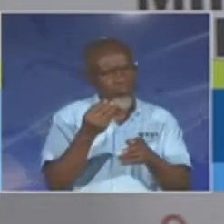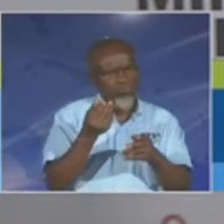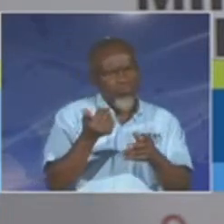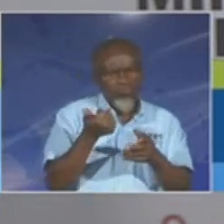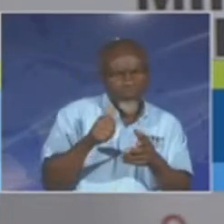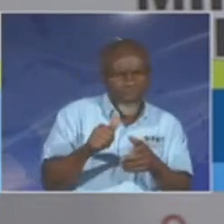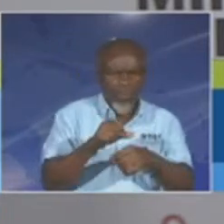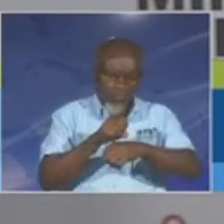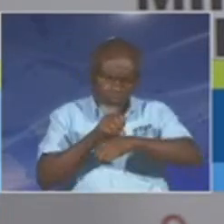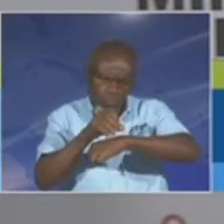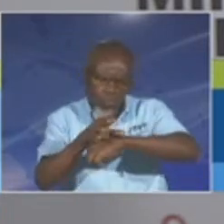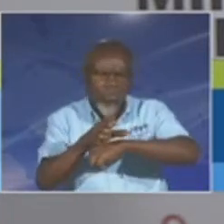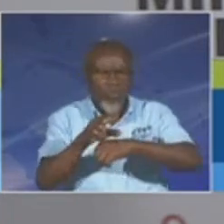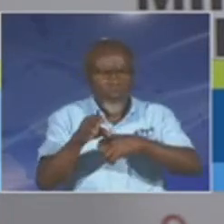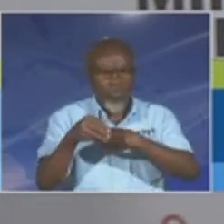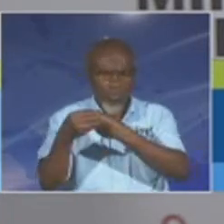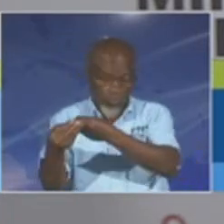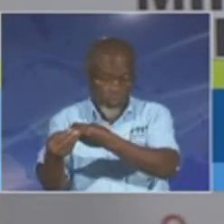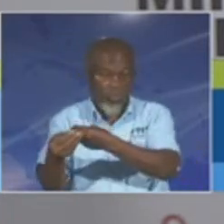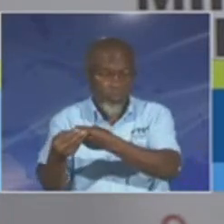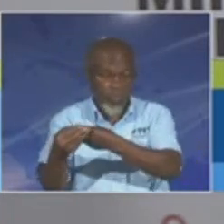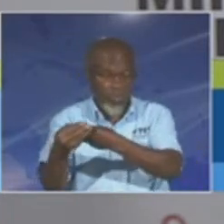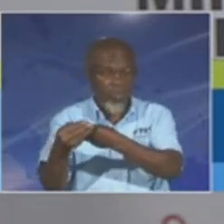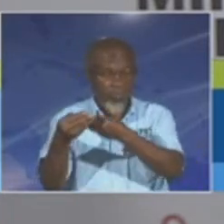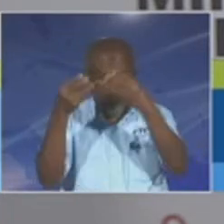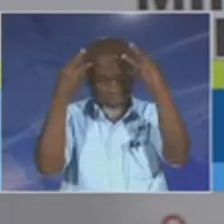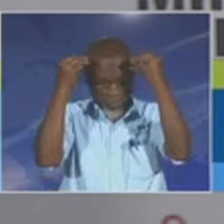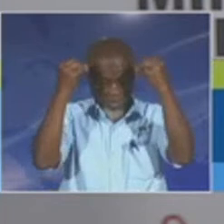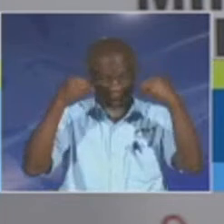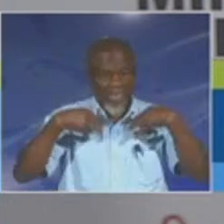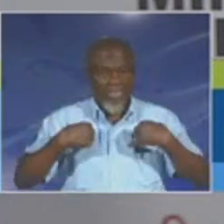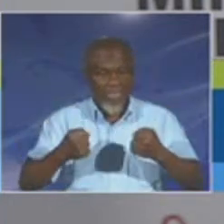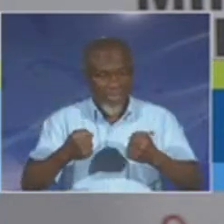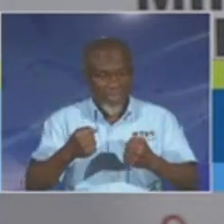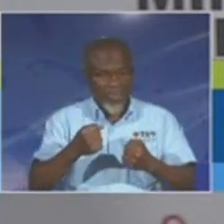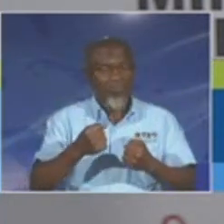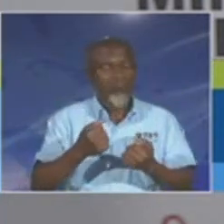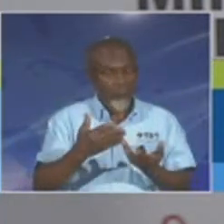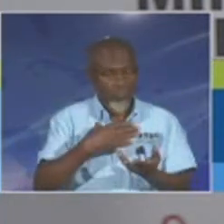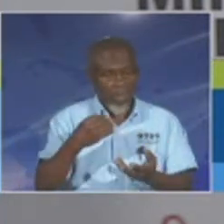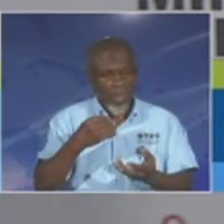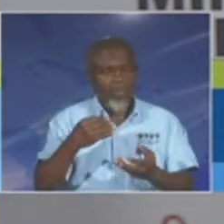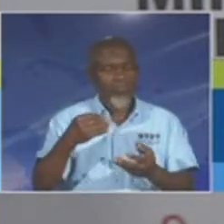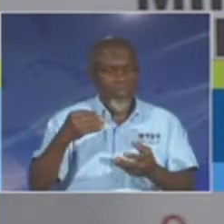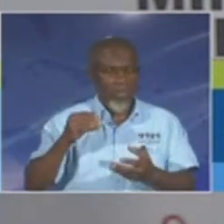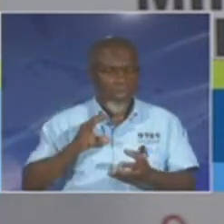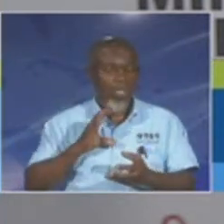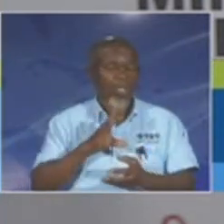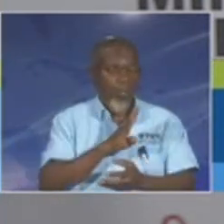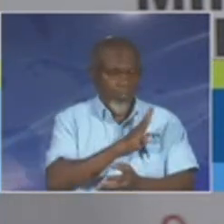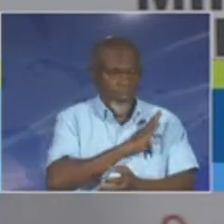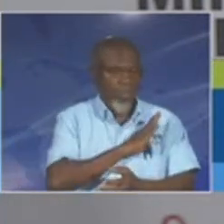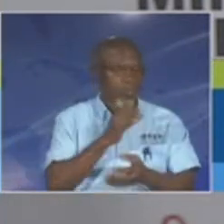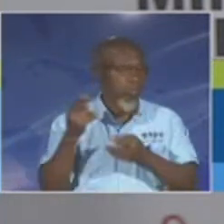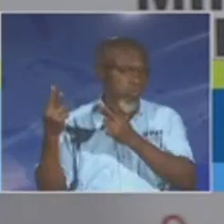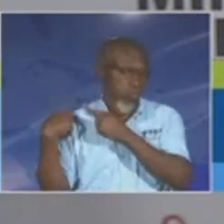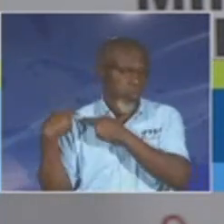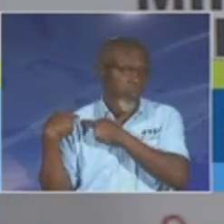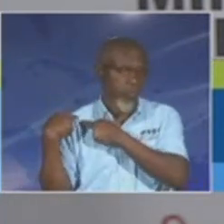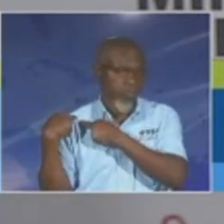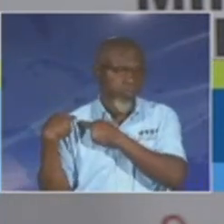the Honorable Minister, and then decisions related to reopening and closing of the economy always lies with the Cabinet and the Honorable Prime